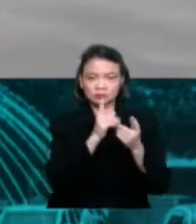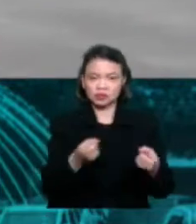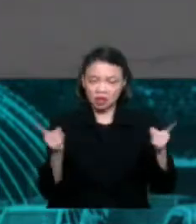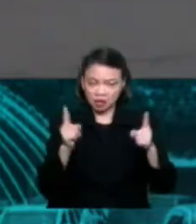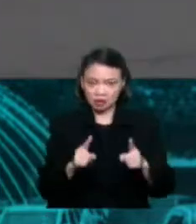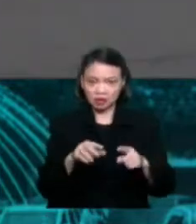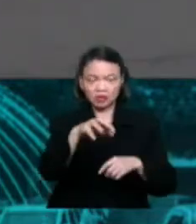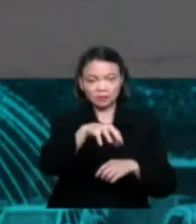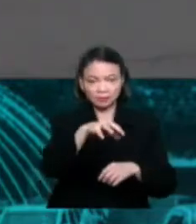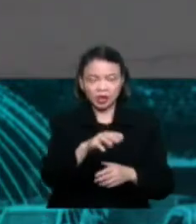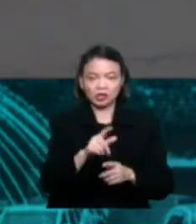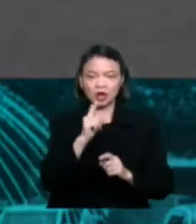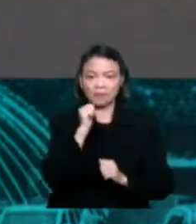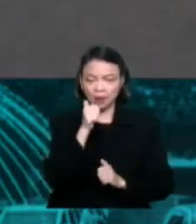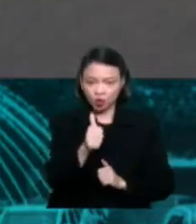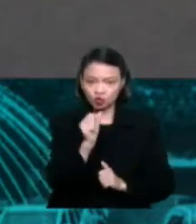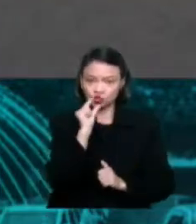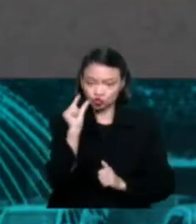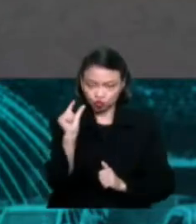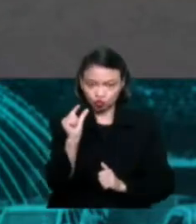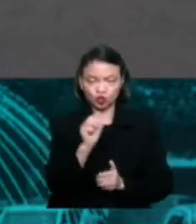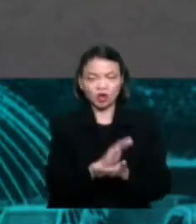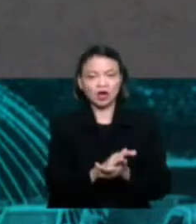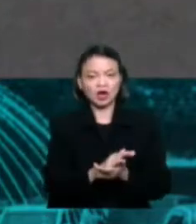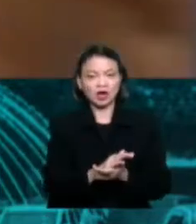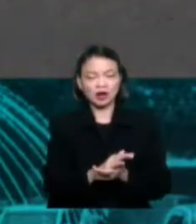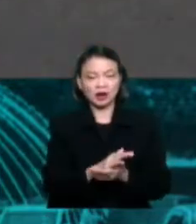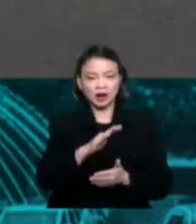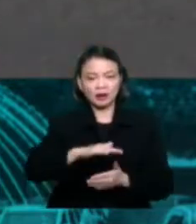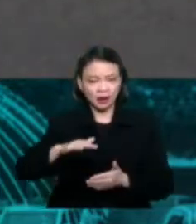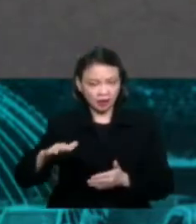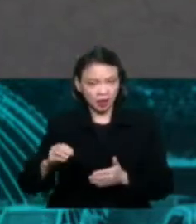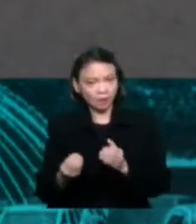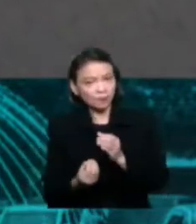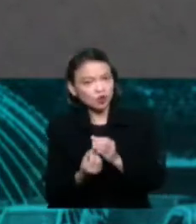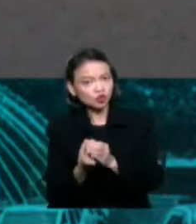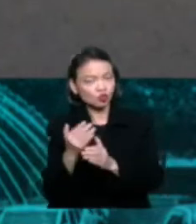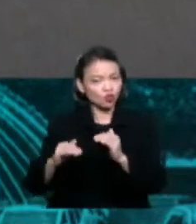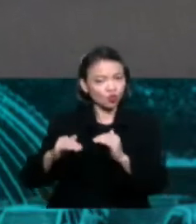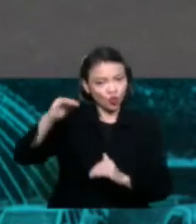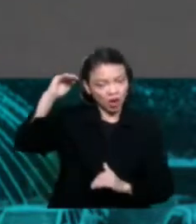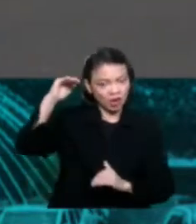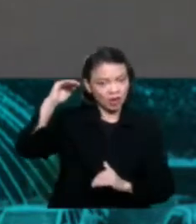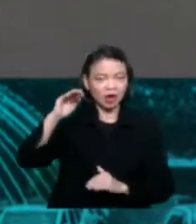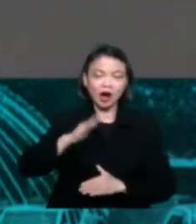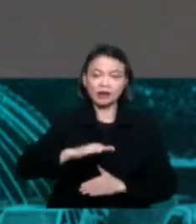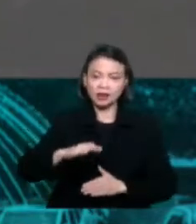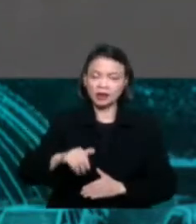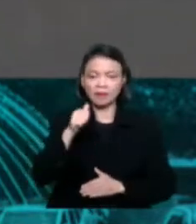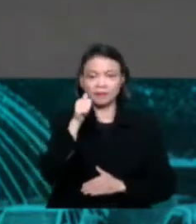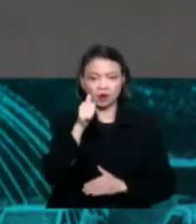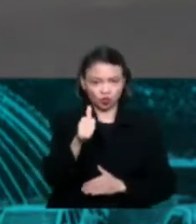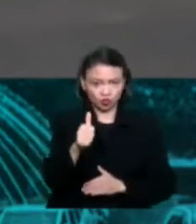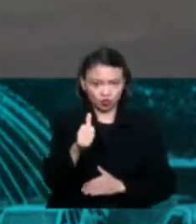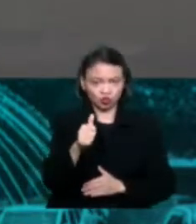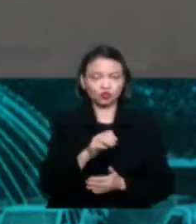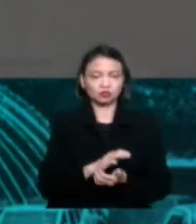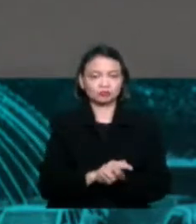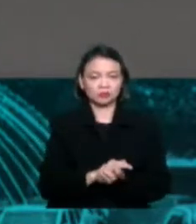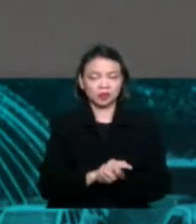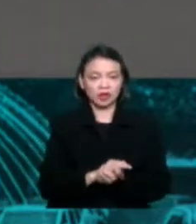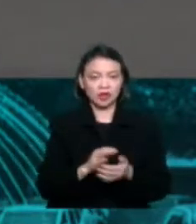very happy that Jakarta is adapting and is already adapted and scaling up the health promoting schools approach. And this address